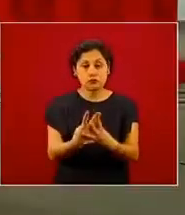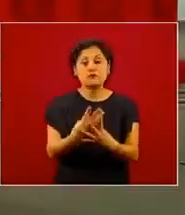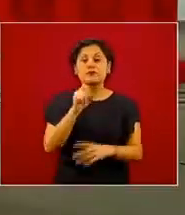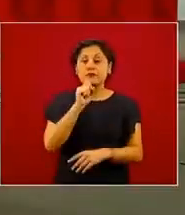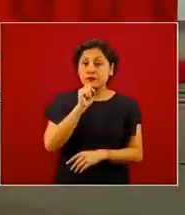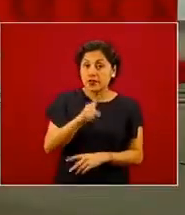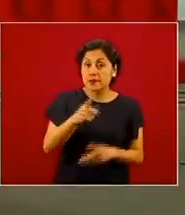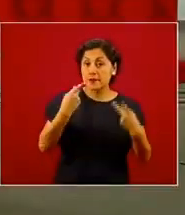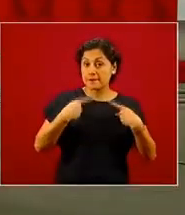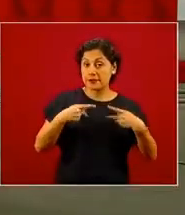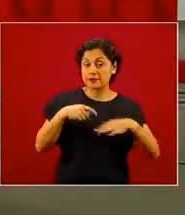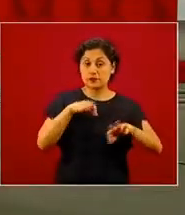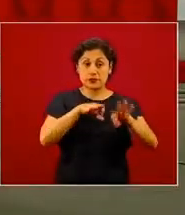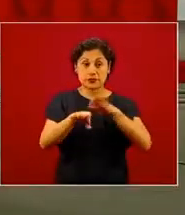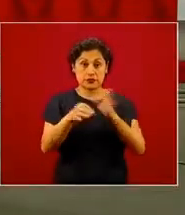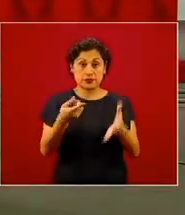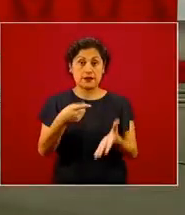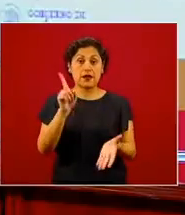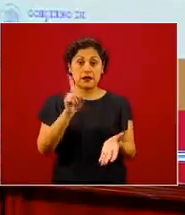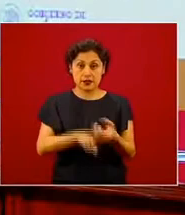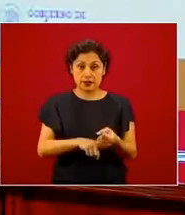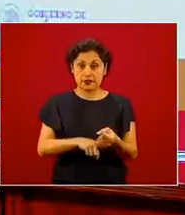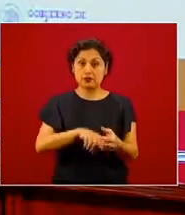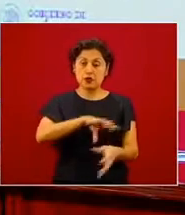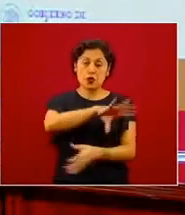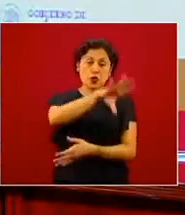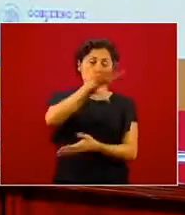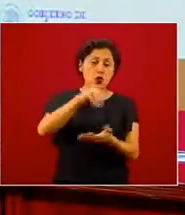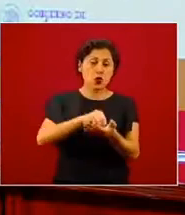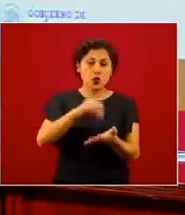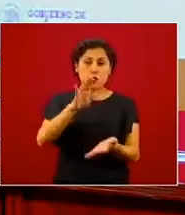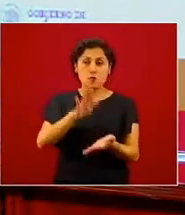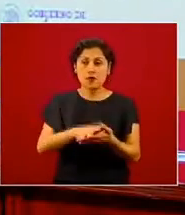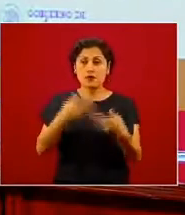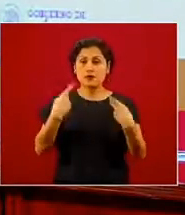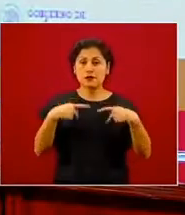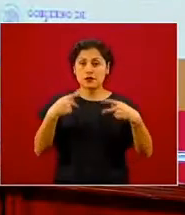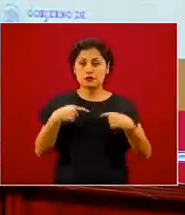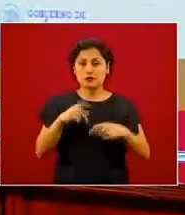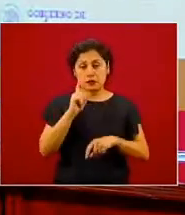into detention and those who work in those detention centers.